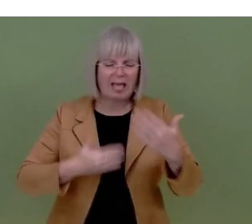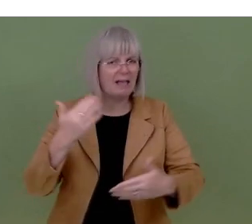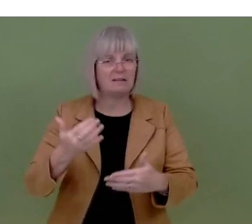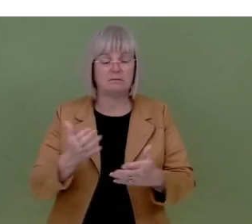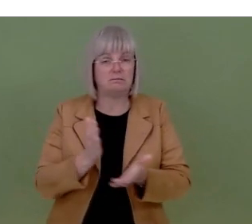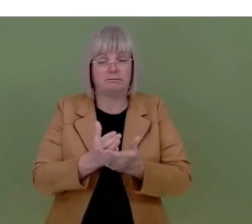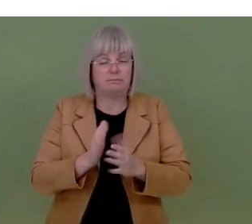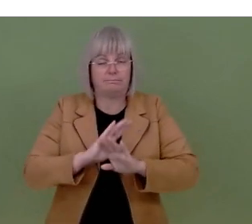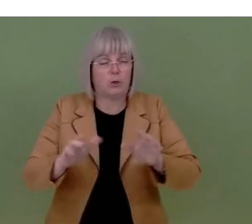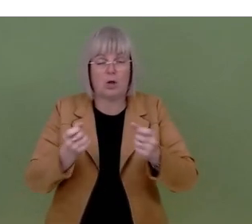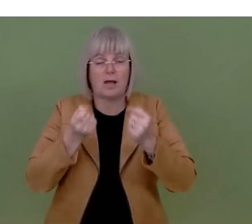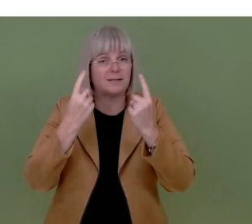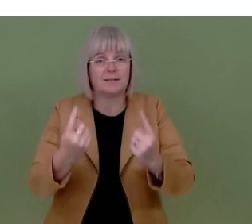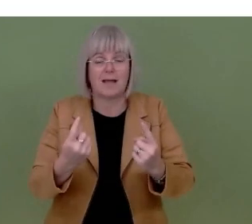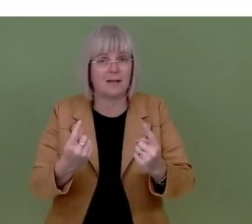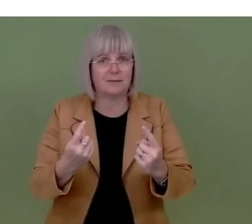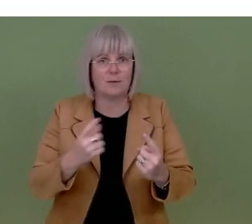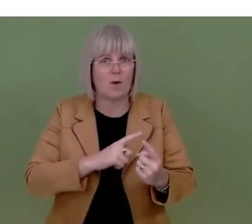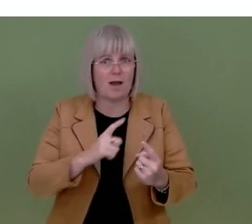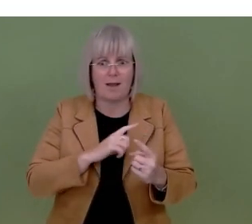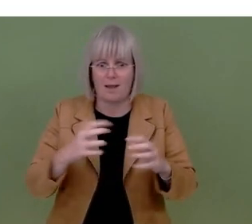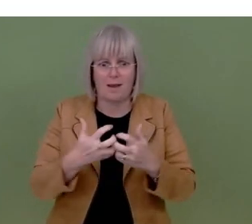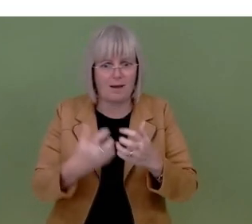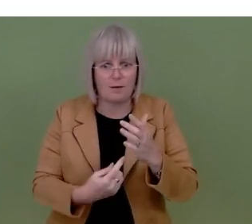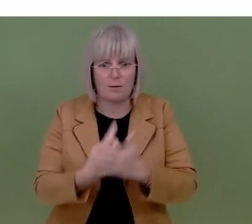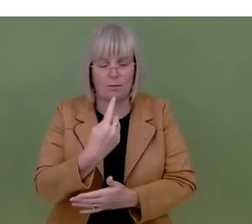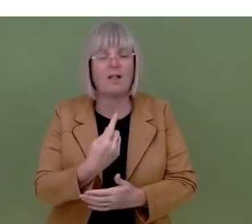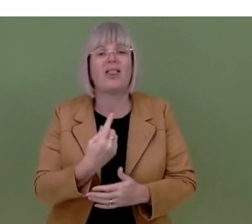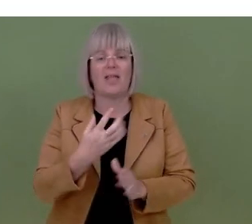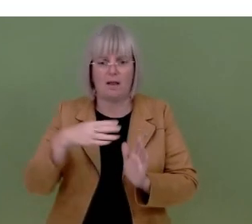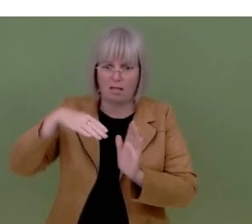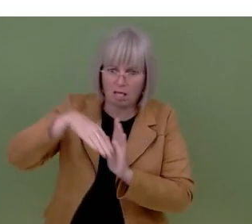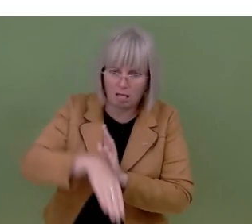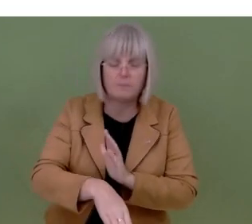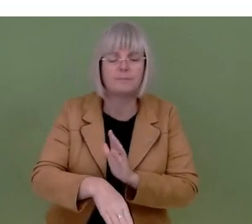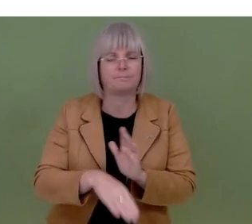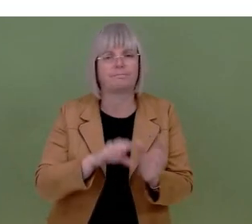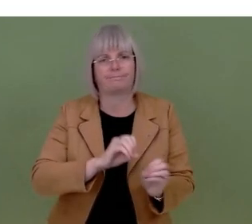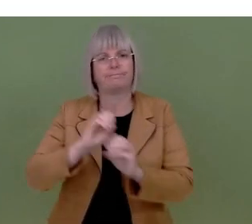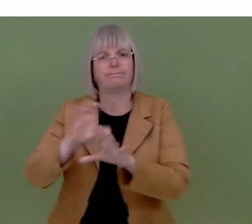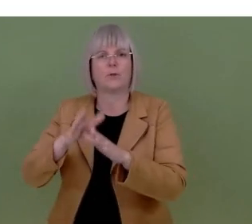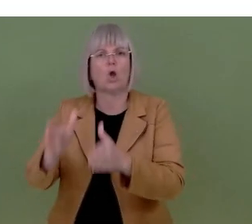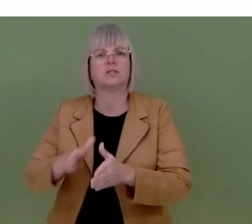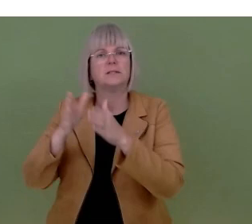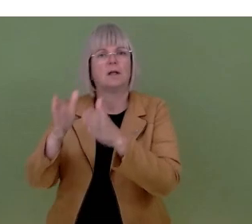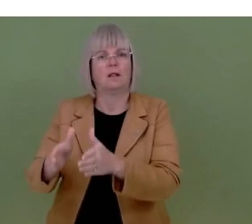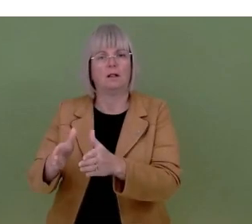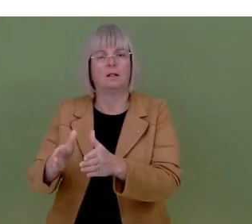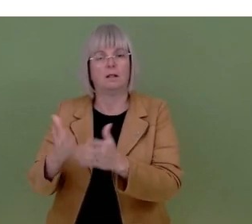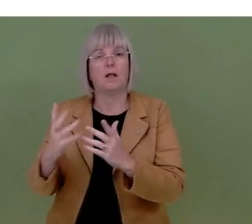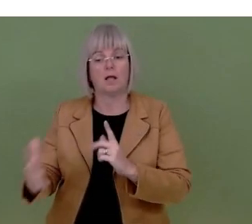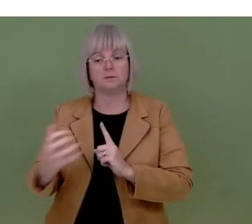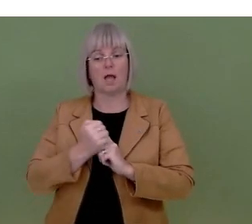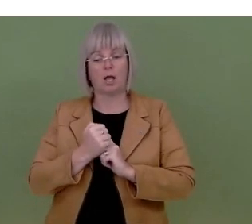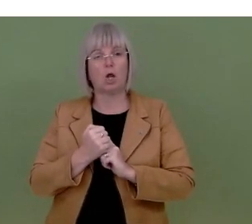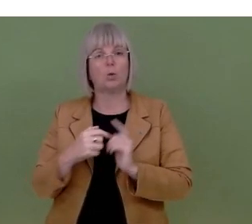And eventually, at a critical point, I was admitted to hospital, where I was diagnosed with a tumour.